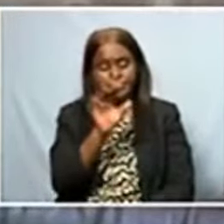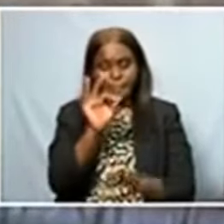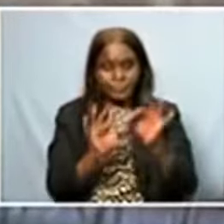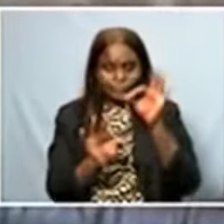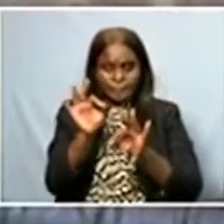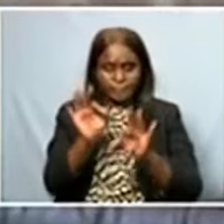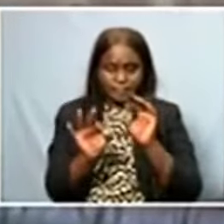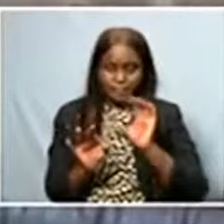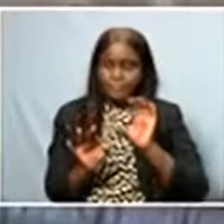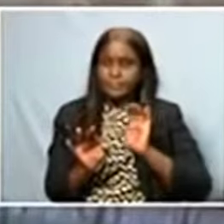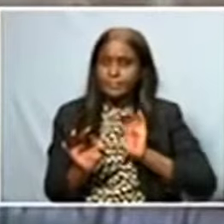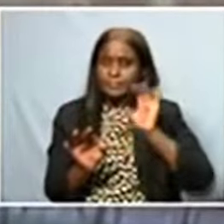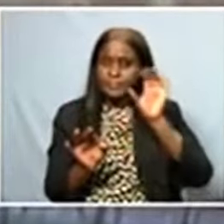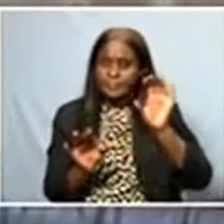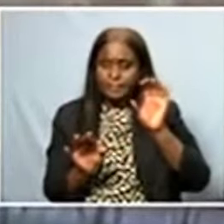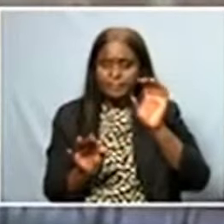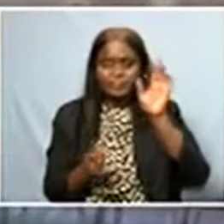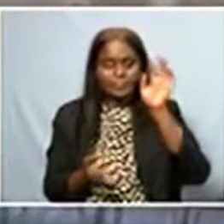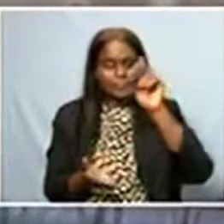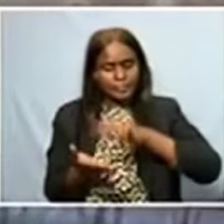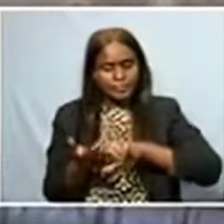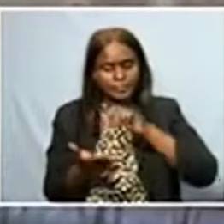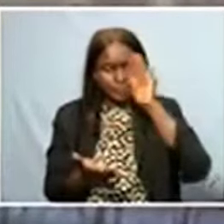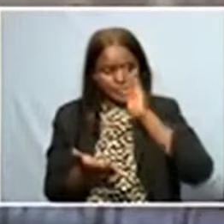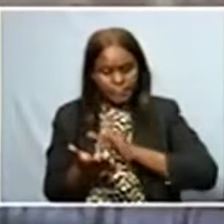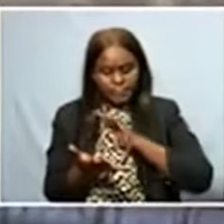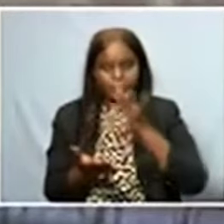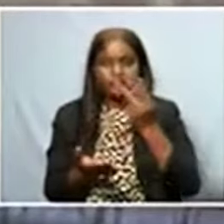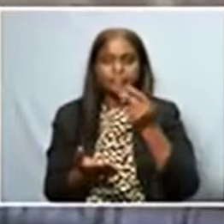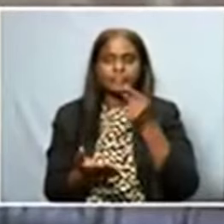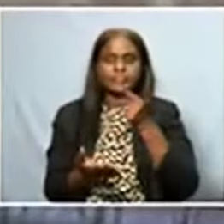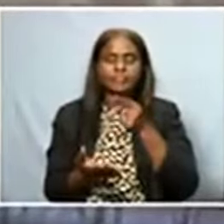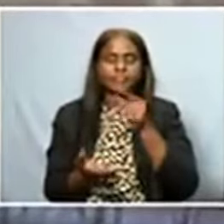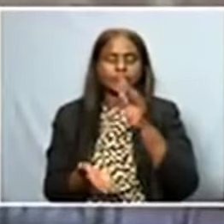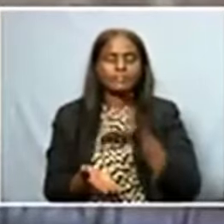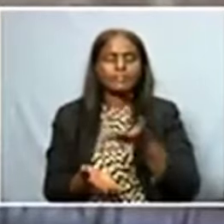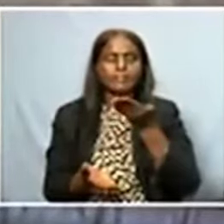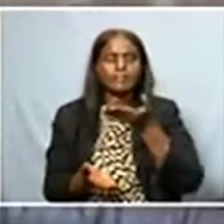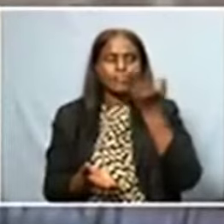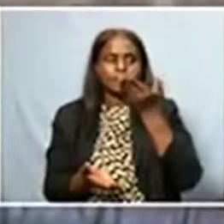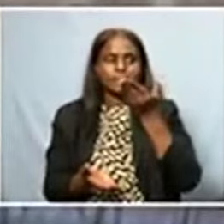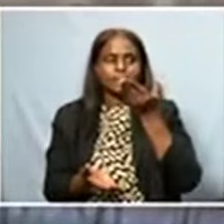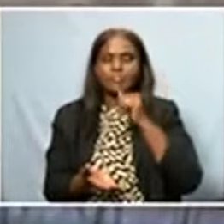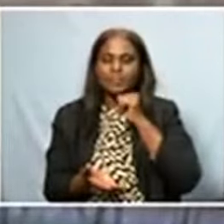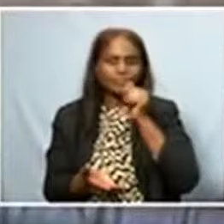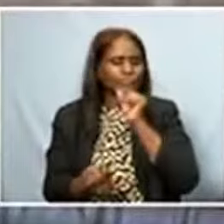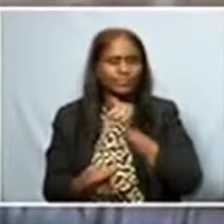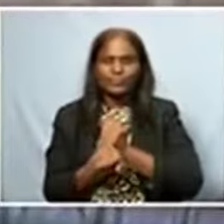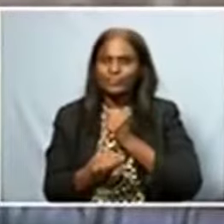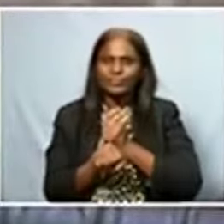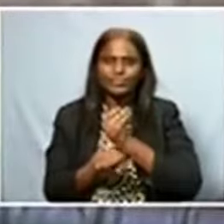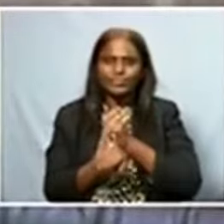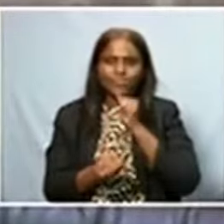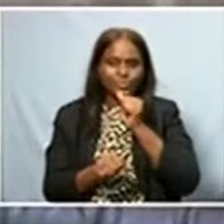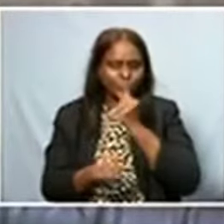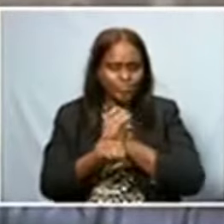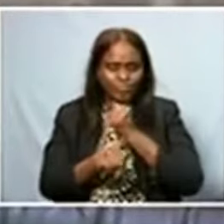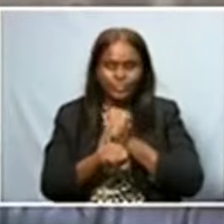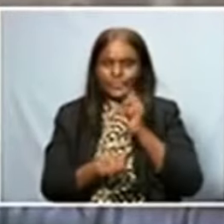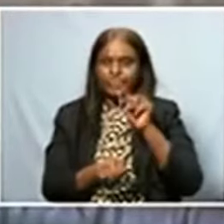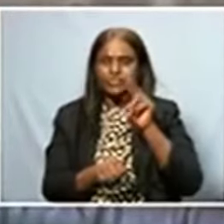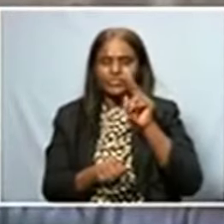this allocation. You can't go down when the inflation rate is going up. It doesn't work. It doesn't help, Mr.